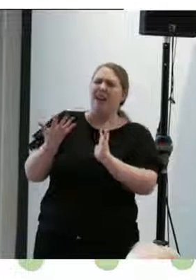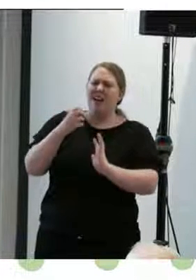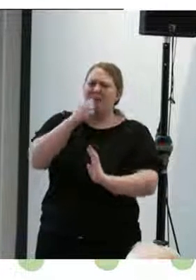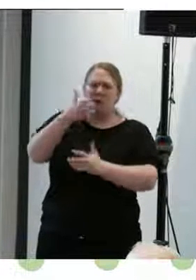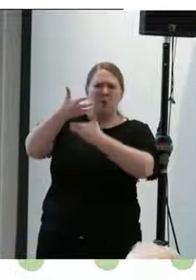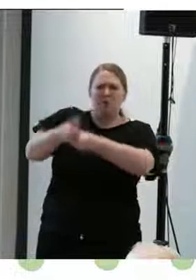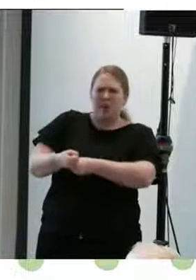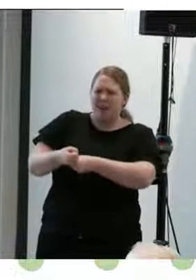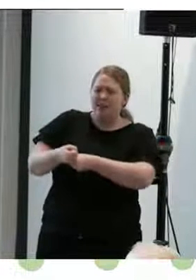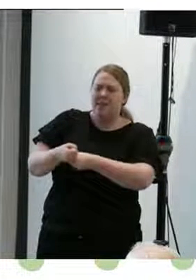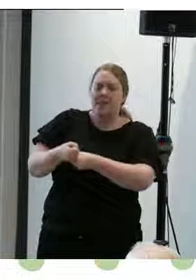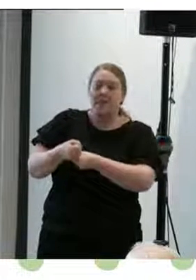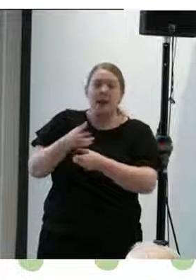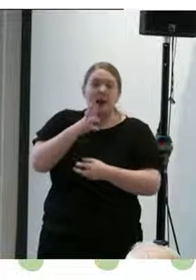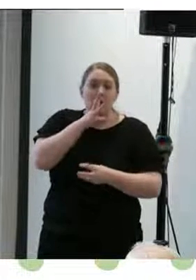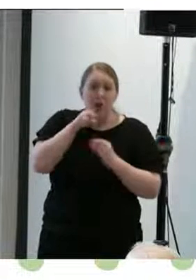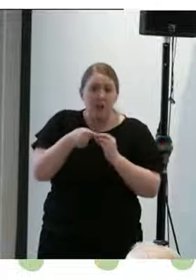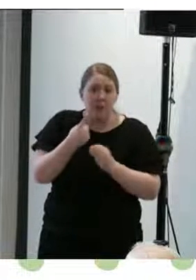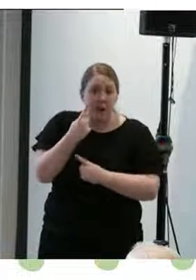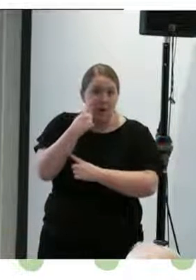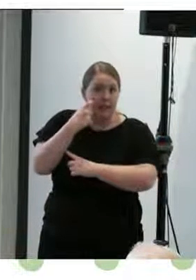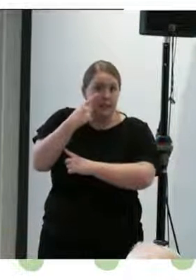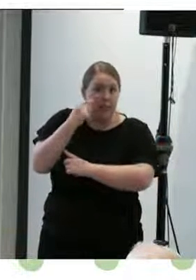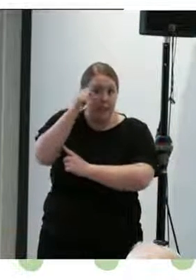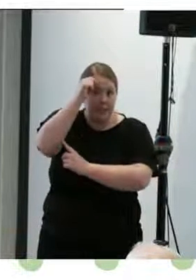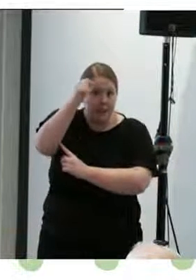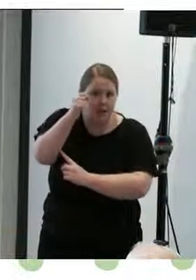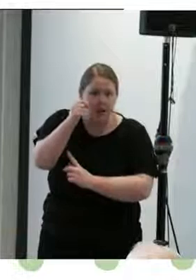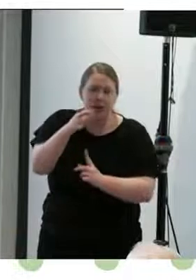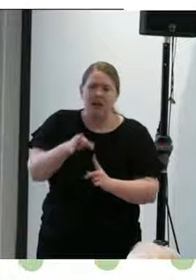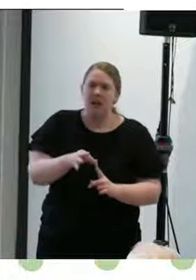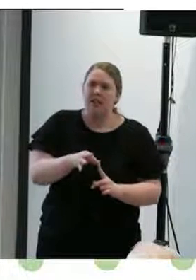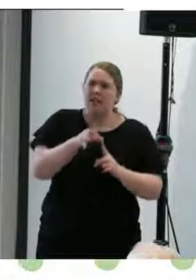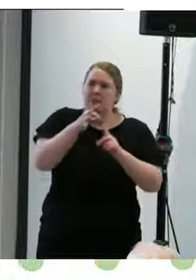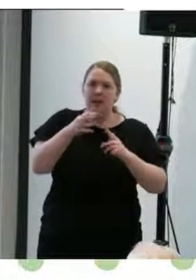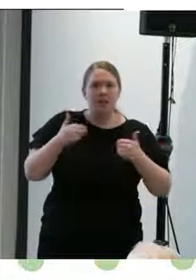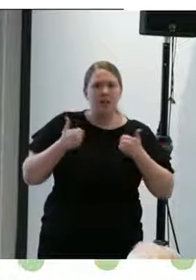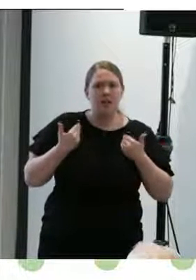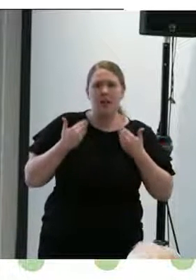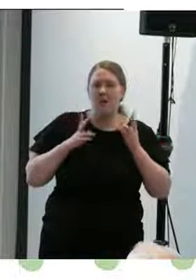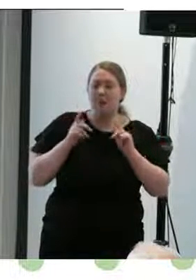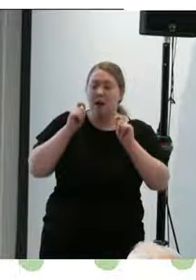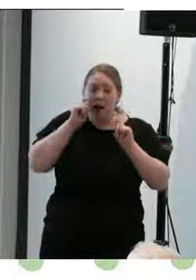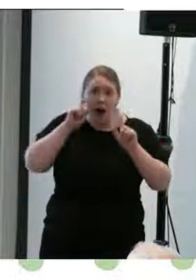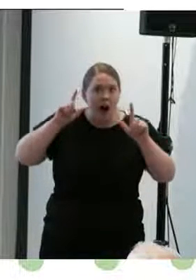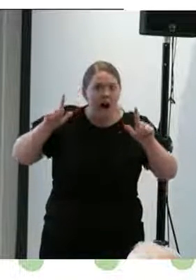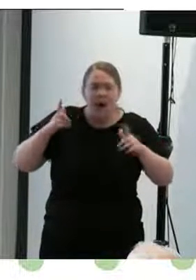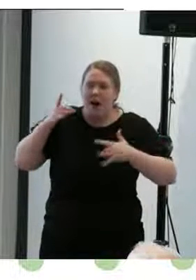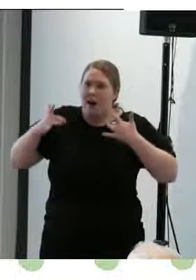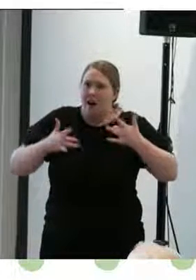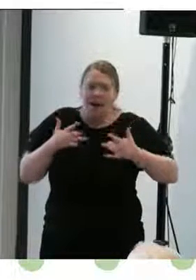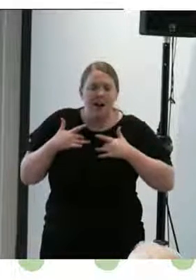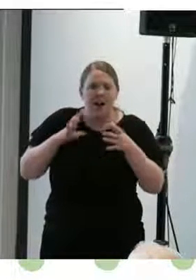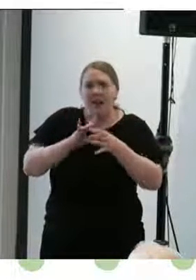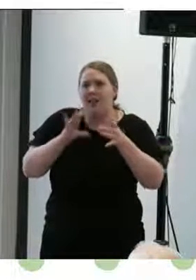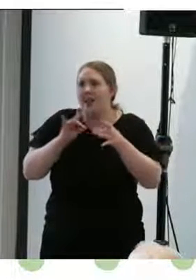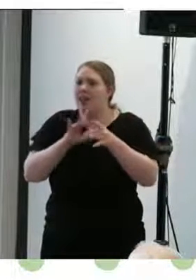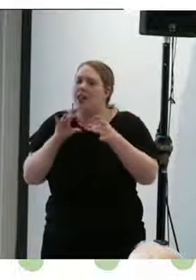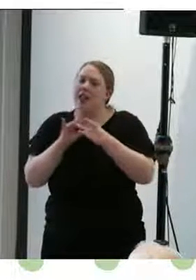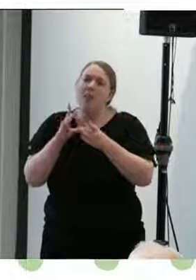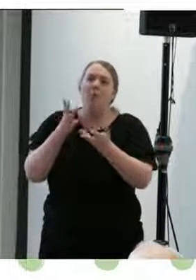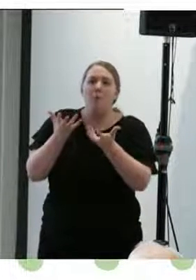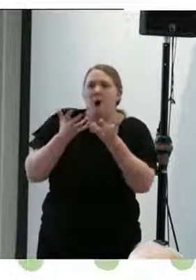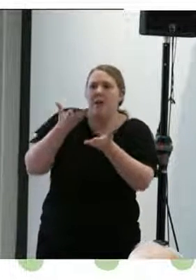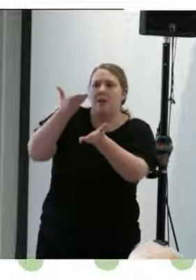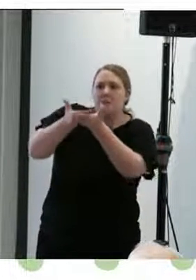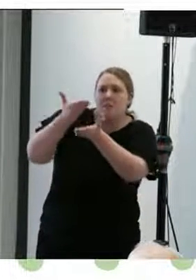they were able to talk about conspiracy theory, this is when, especially young people, their faces lit up and they got excited and wanted to prove to me